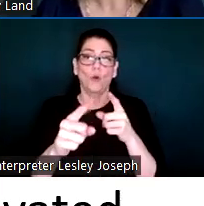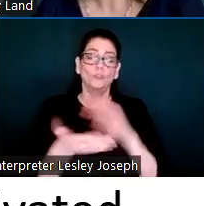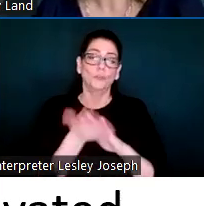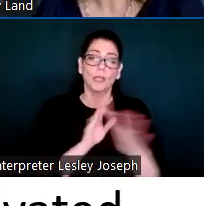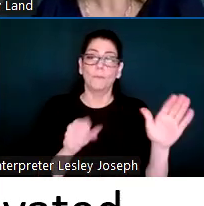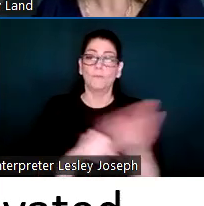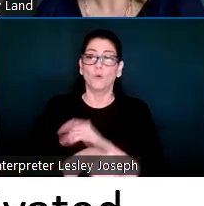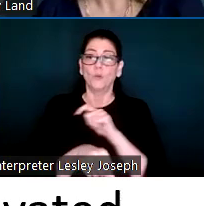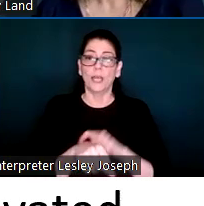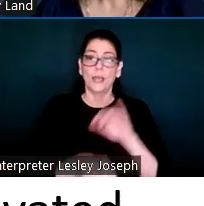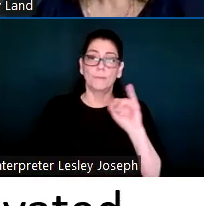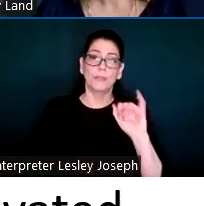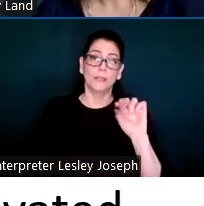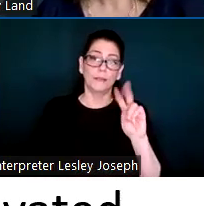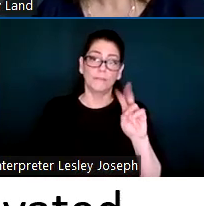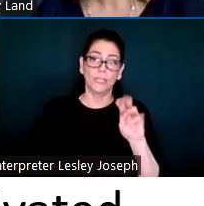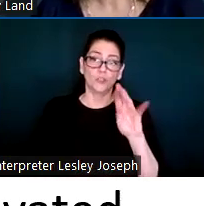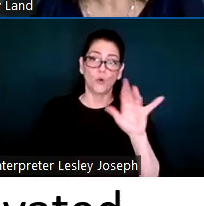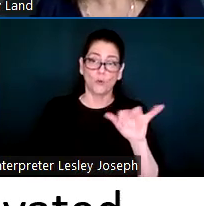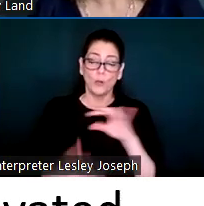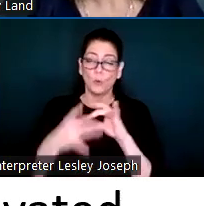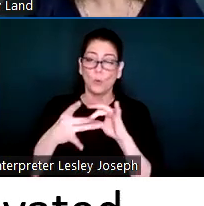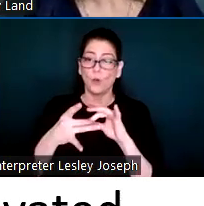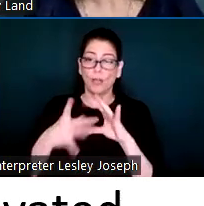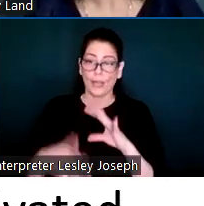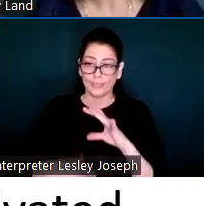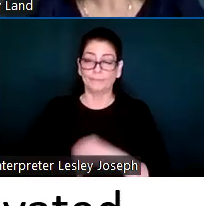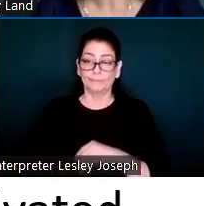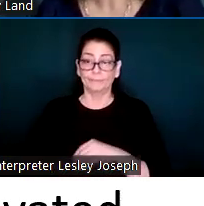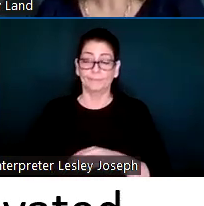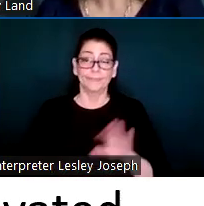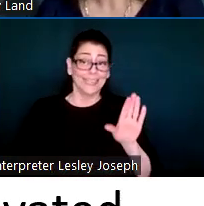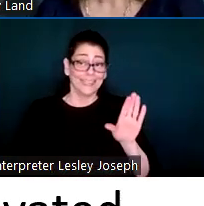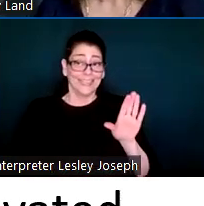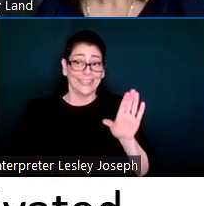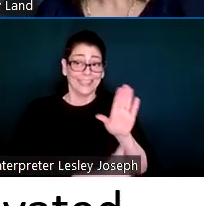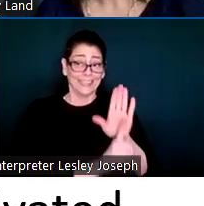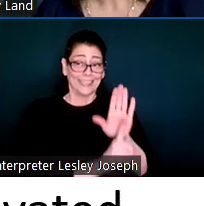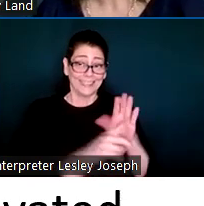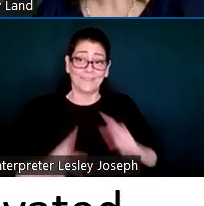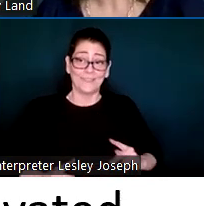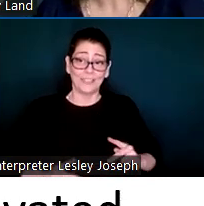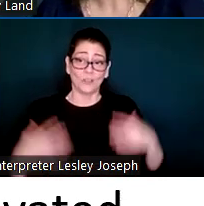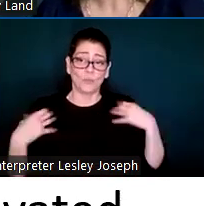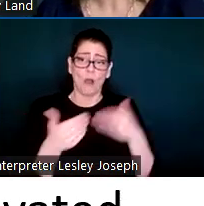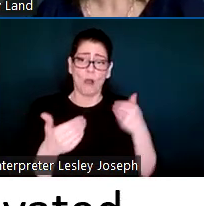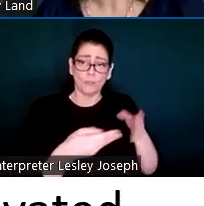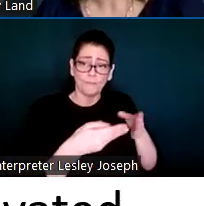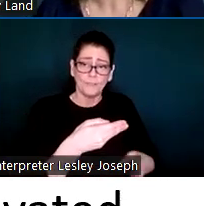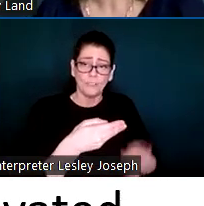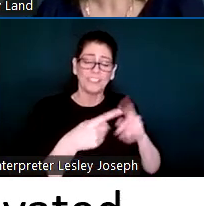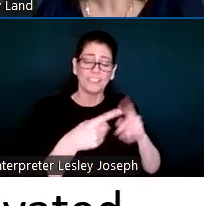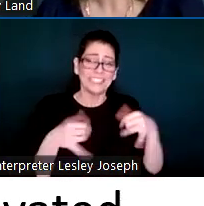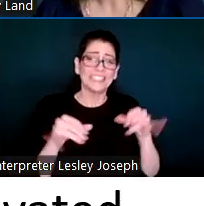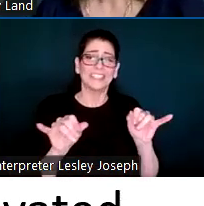inventory coordinator. While Jordan's physical recovery is nearly complete, he continues to face challenges with